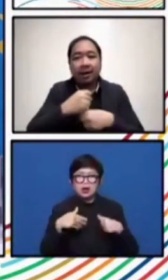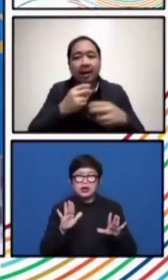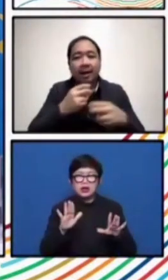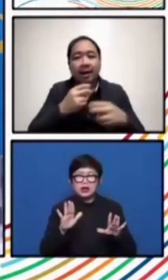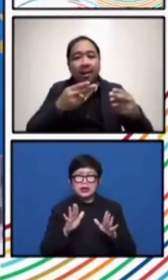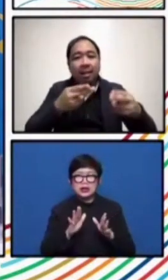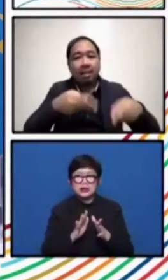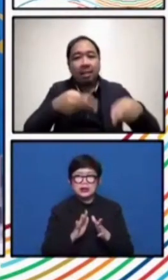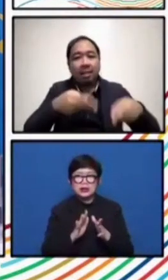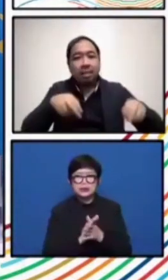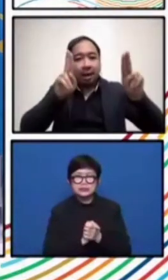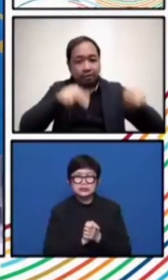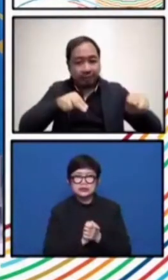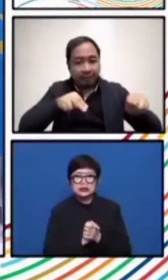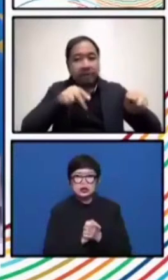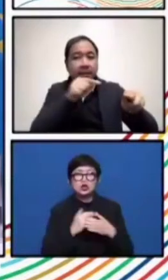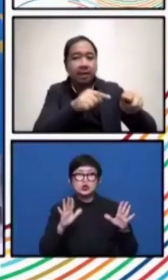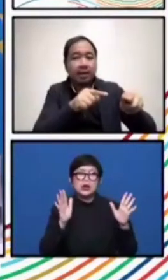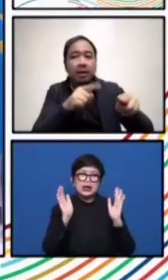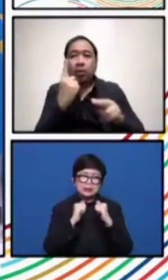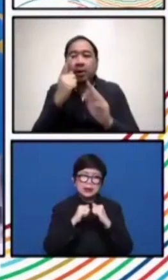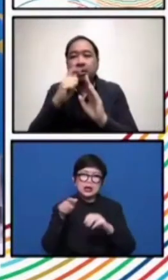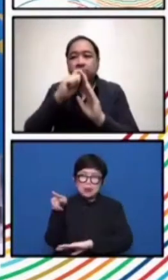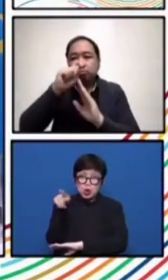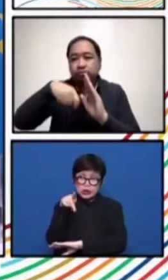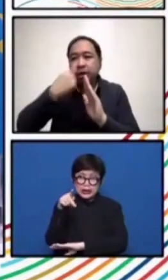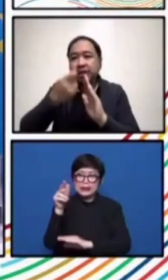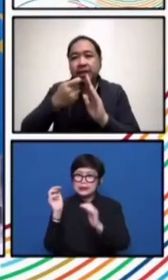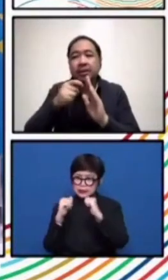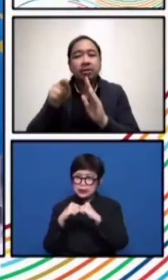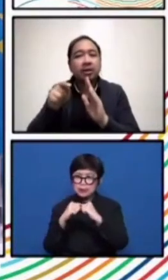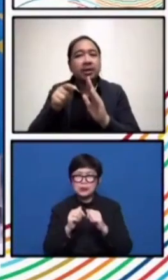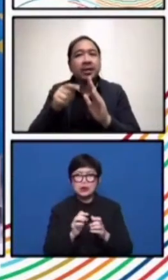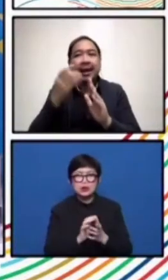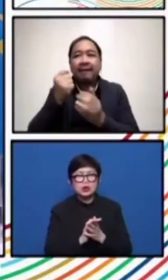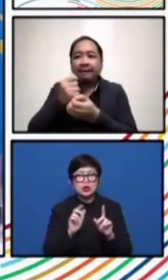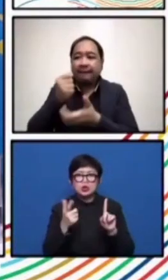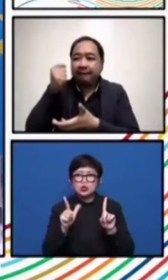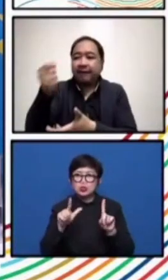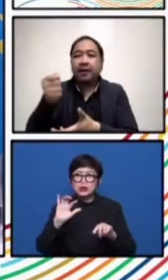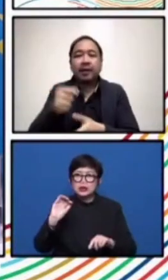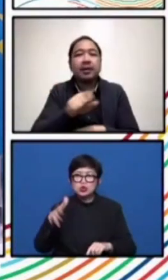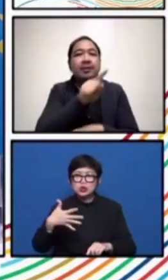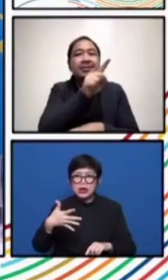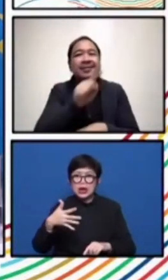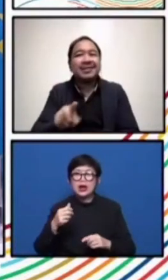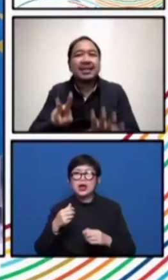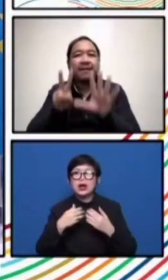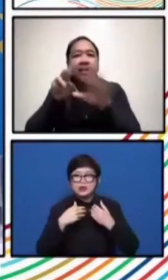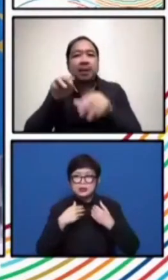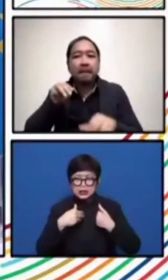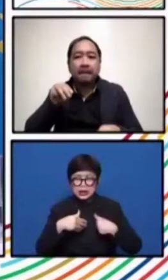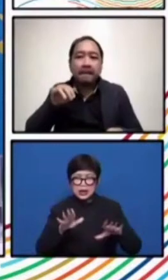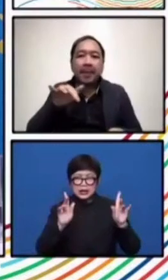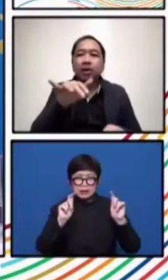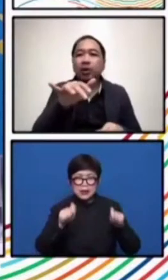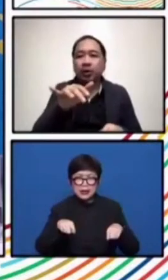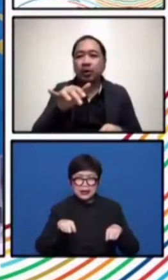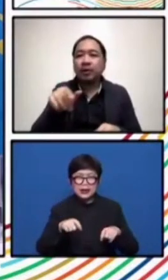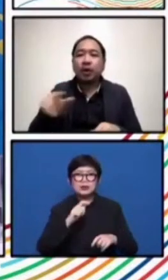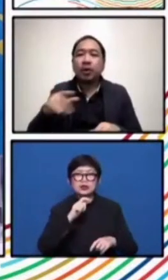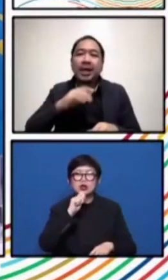a project at 17 million in HK system for elders which we call the integrated